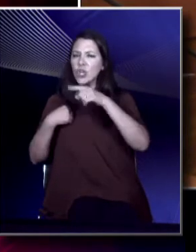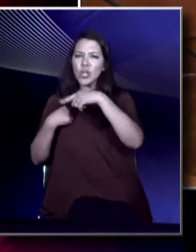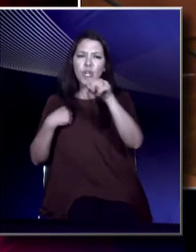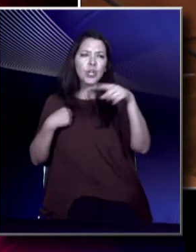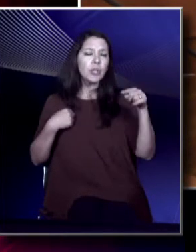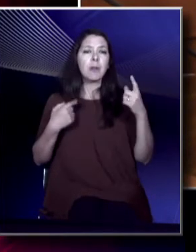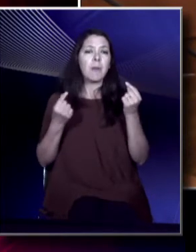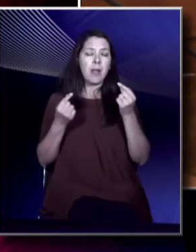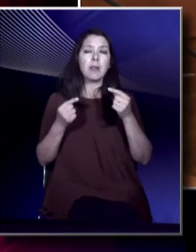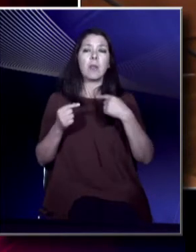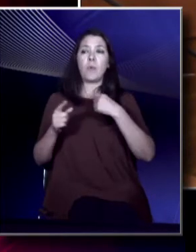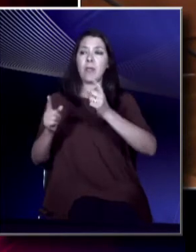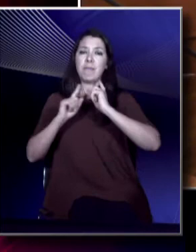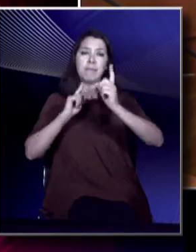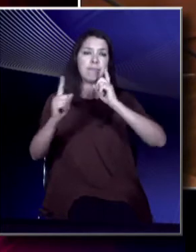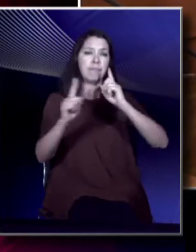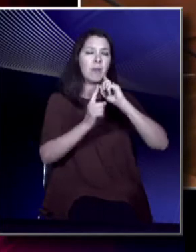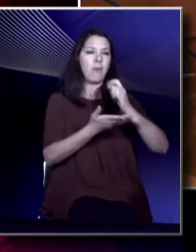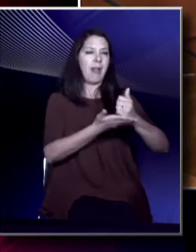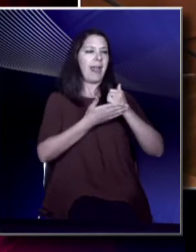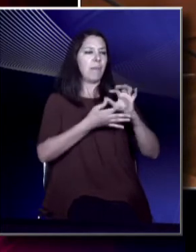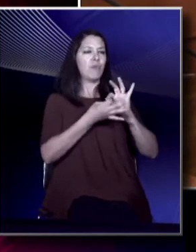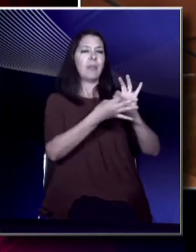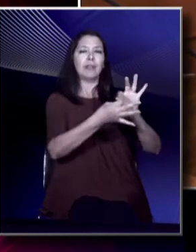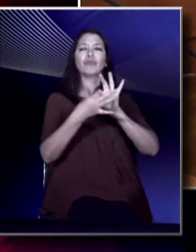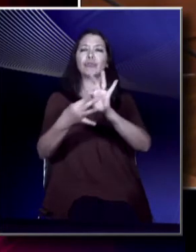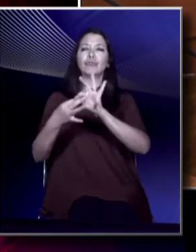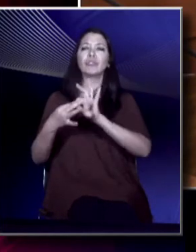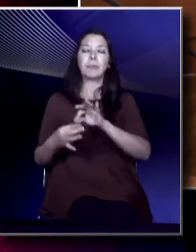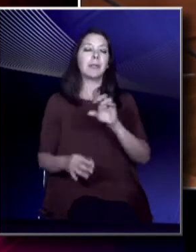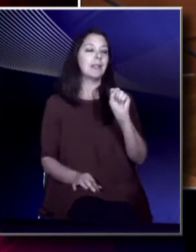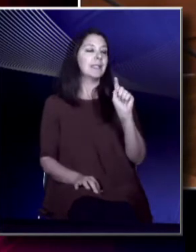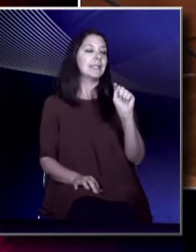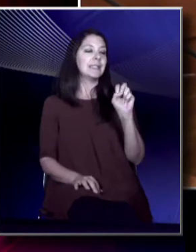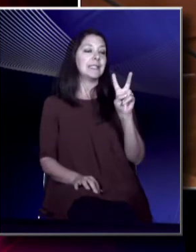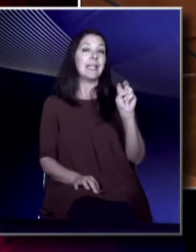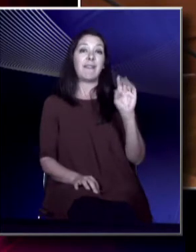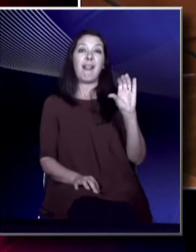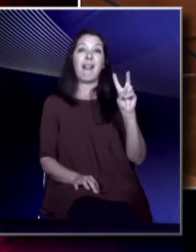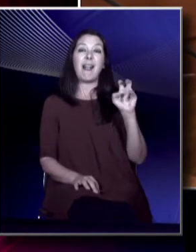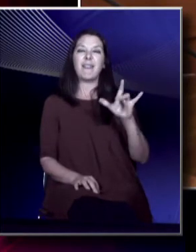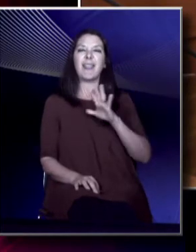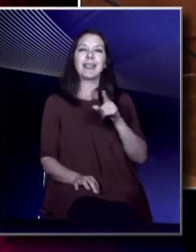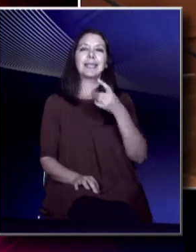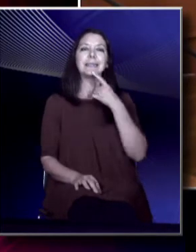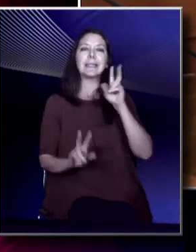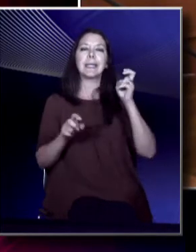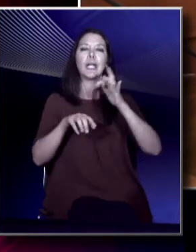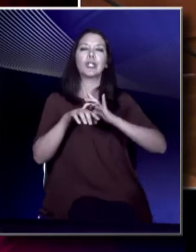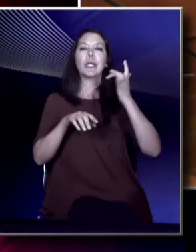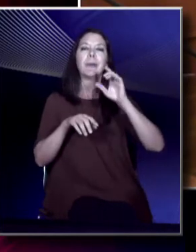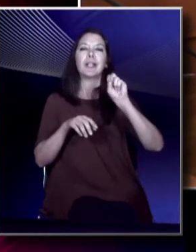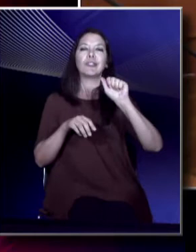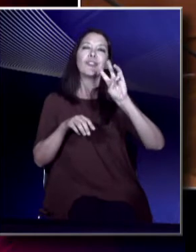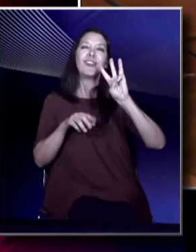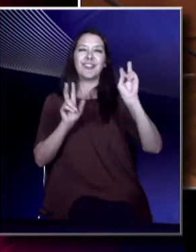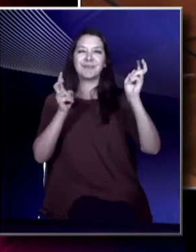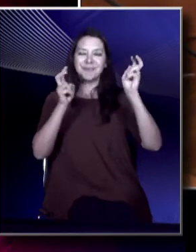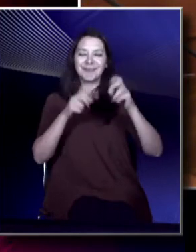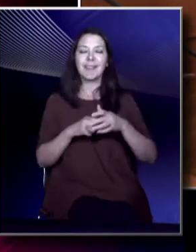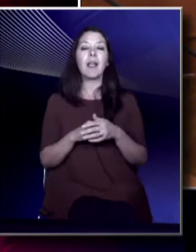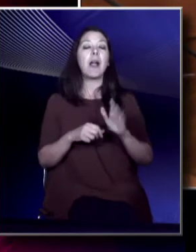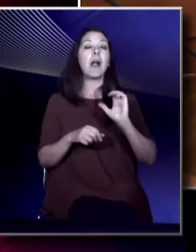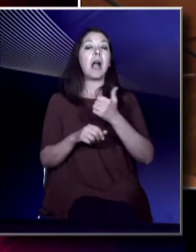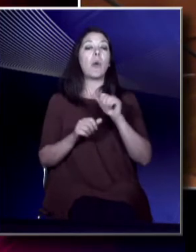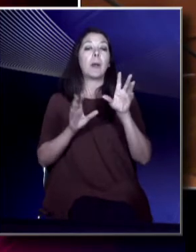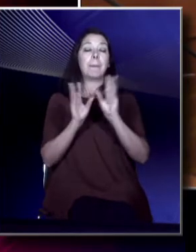dialogue builds relationships, and as Covey likes to say, sharpens the saw. In 2015, again at our statewide meeting,